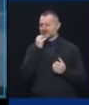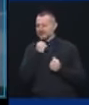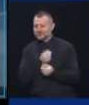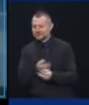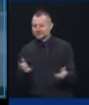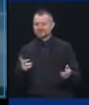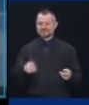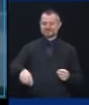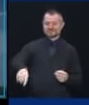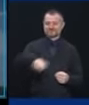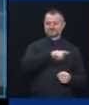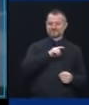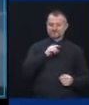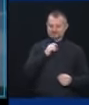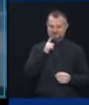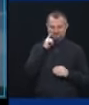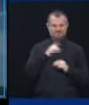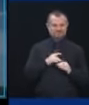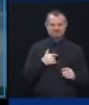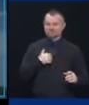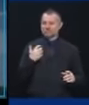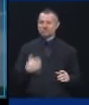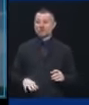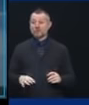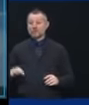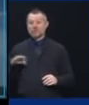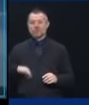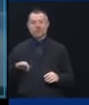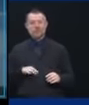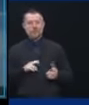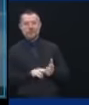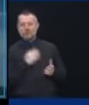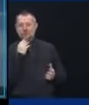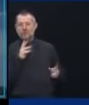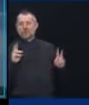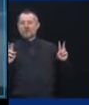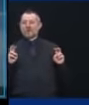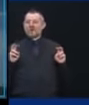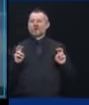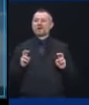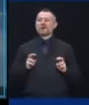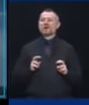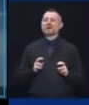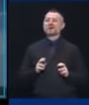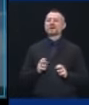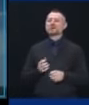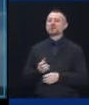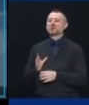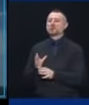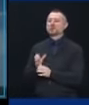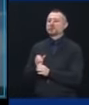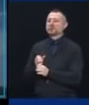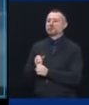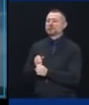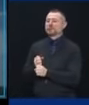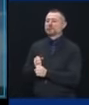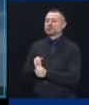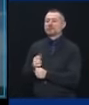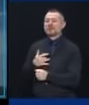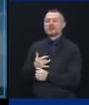I don't want for-profit nursing homes squeezing profit out of the nursing home